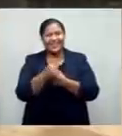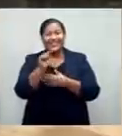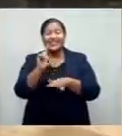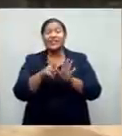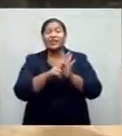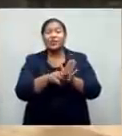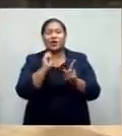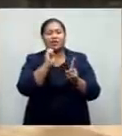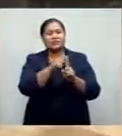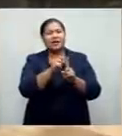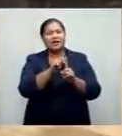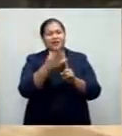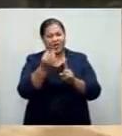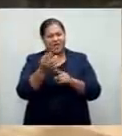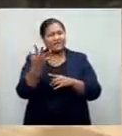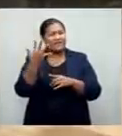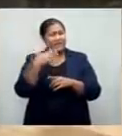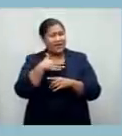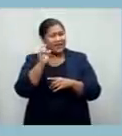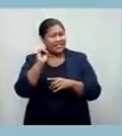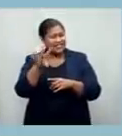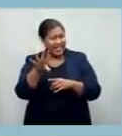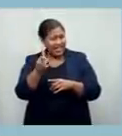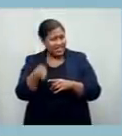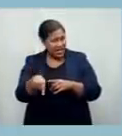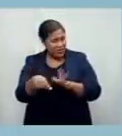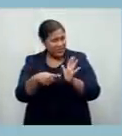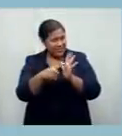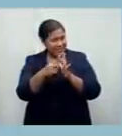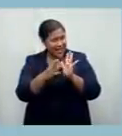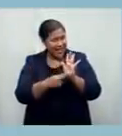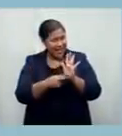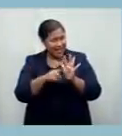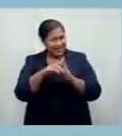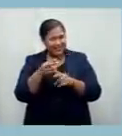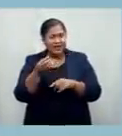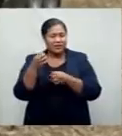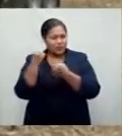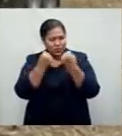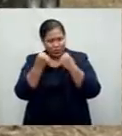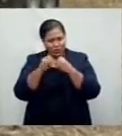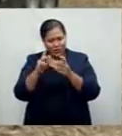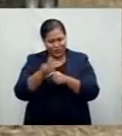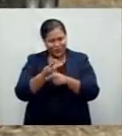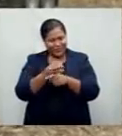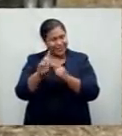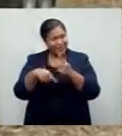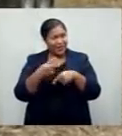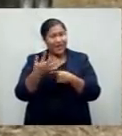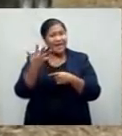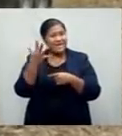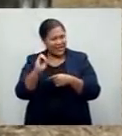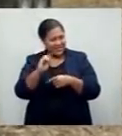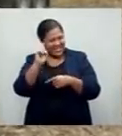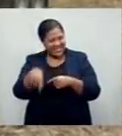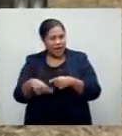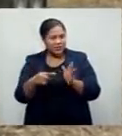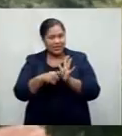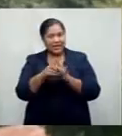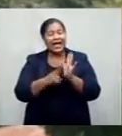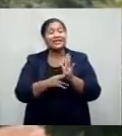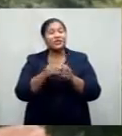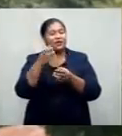are targeting to crush 510,000 tons of cane and produced about 50,000 tons of sugar from the